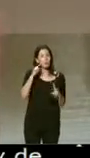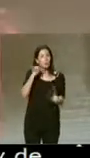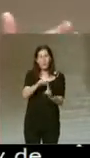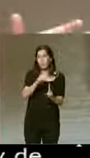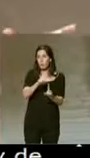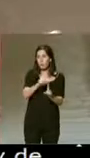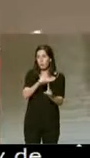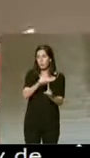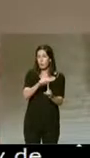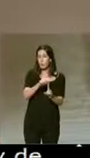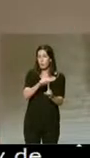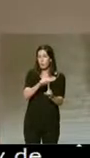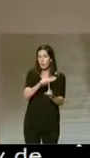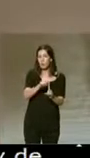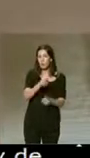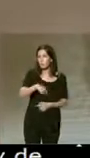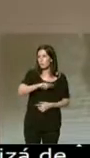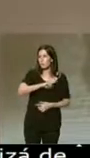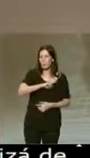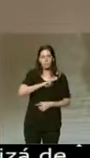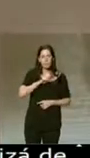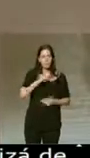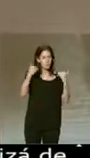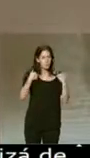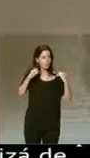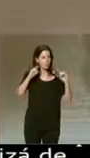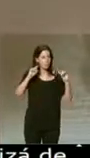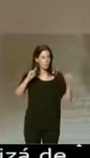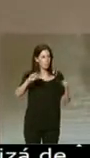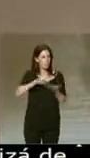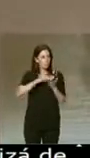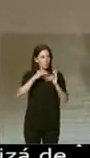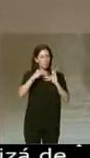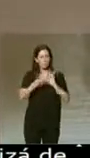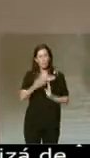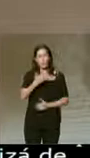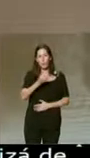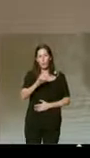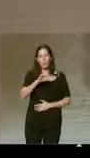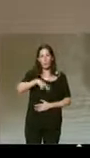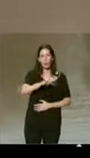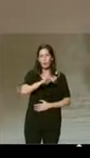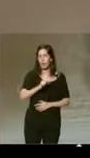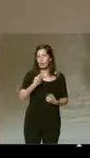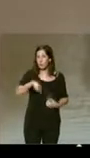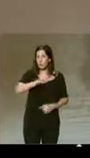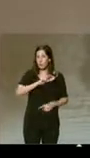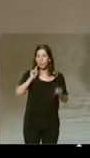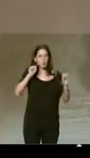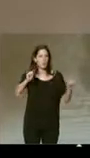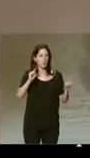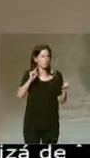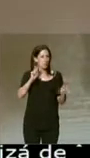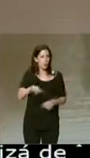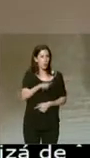about professors and about their needs. And the paradigm that's included in Bologna is about us not having to